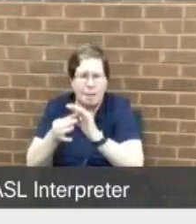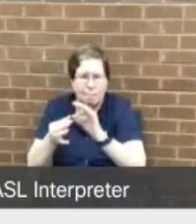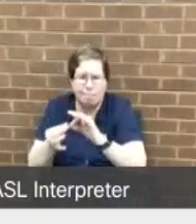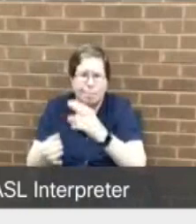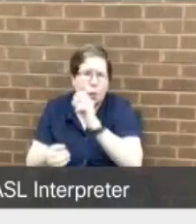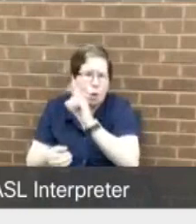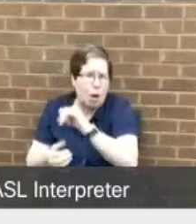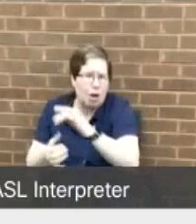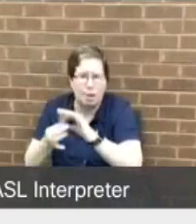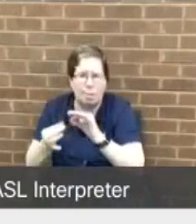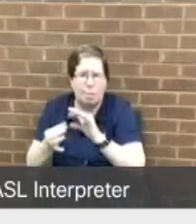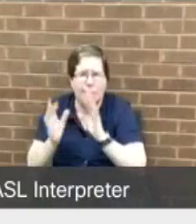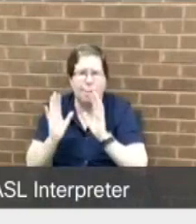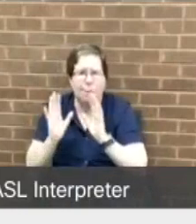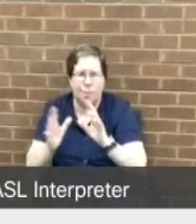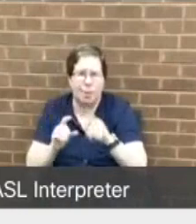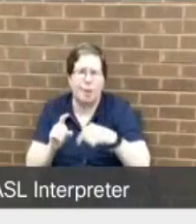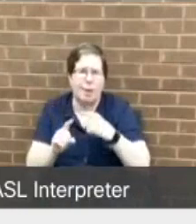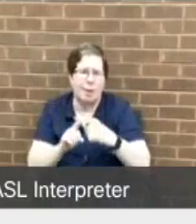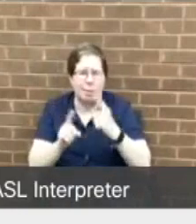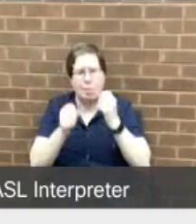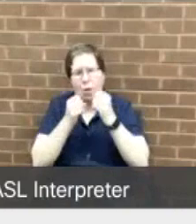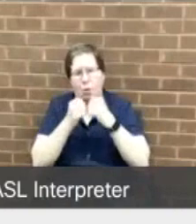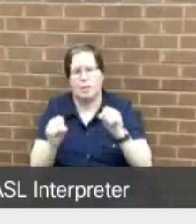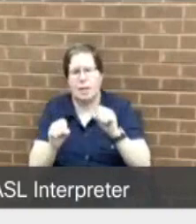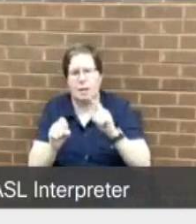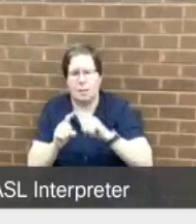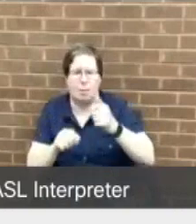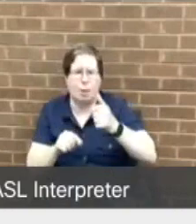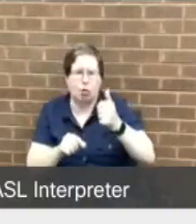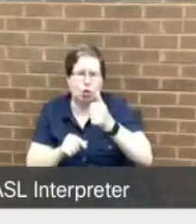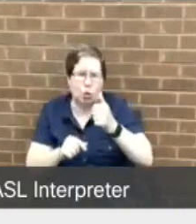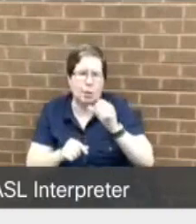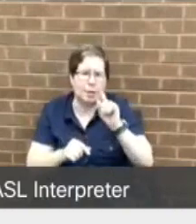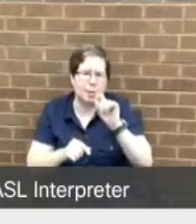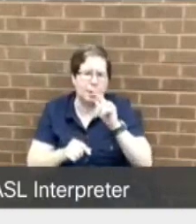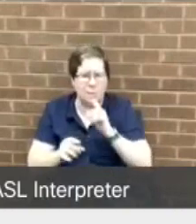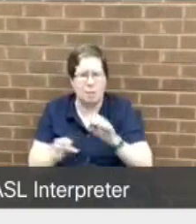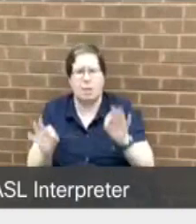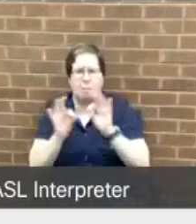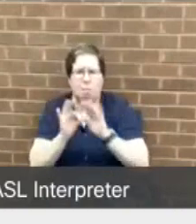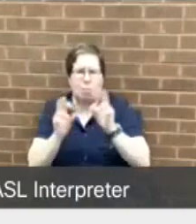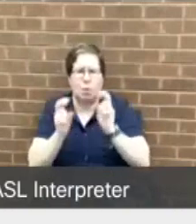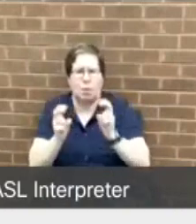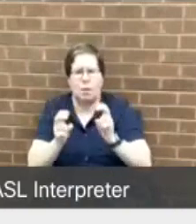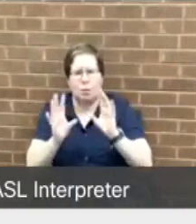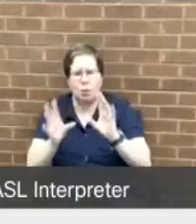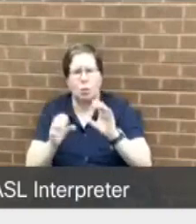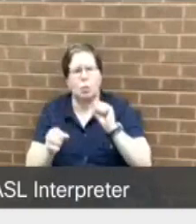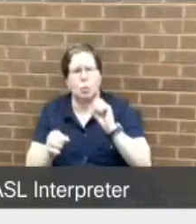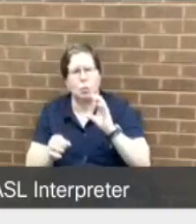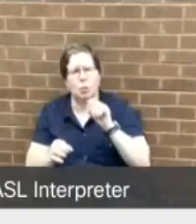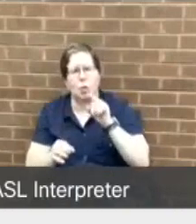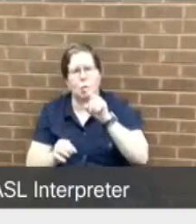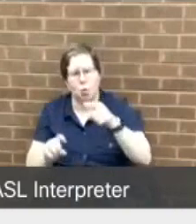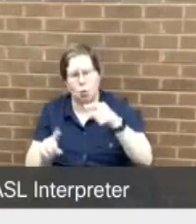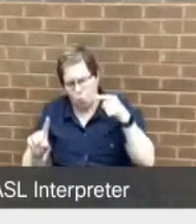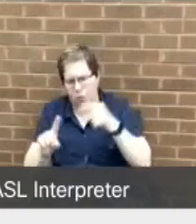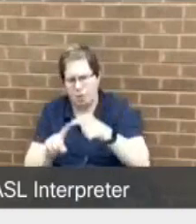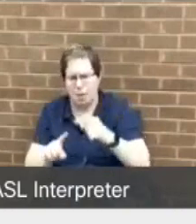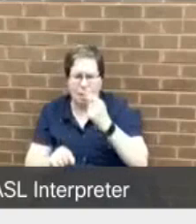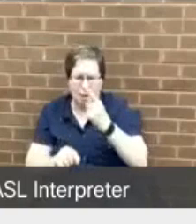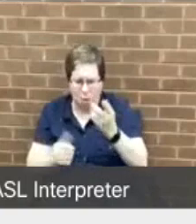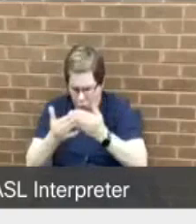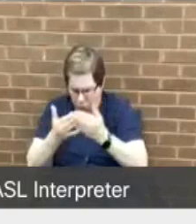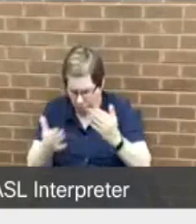because pedestrian safety around our transit stations and our hubs is a really, really important issue. And so you hit it with a couple of different